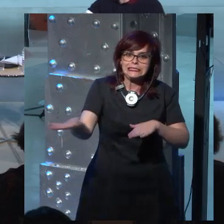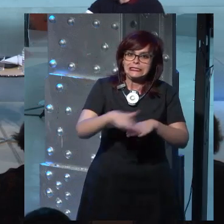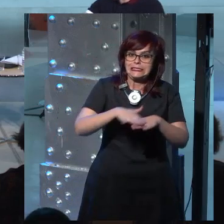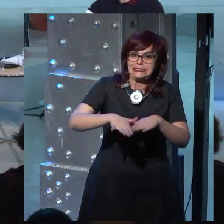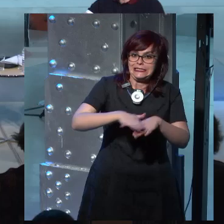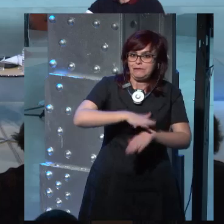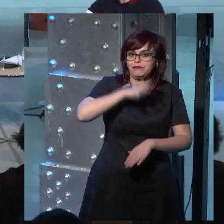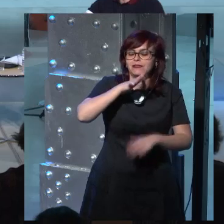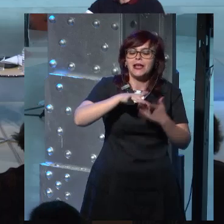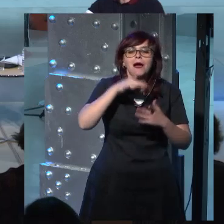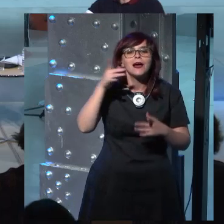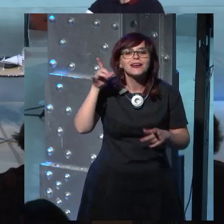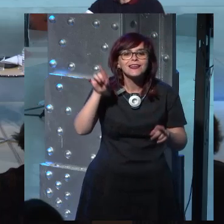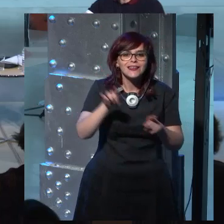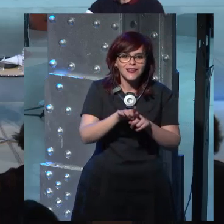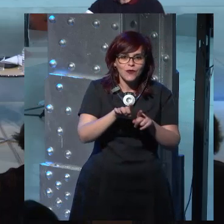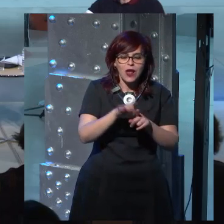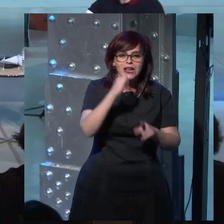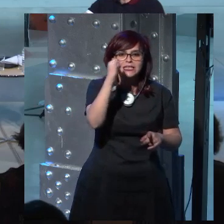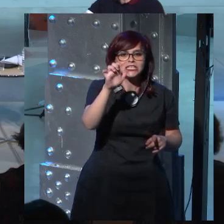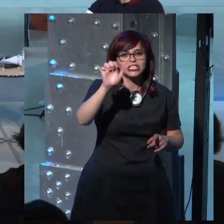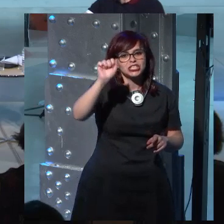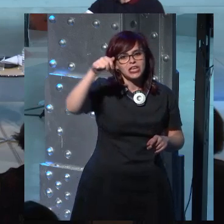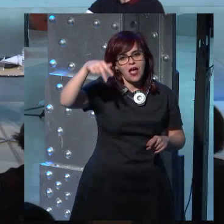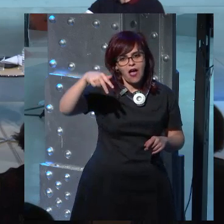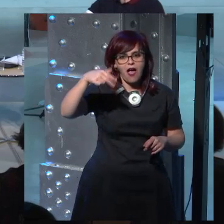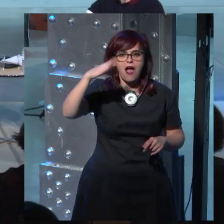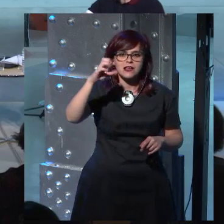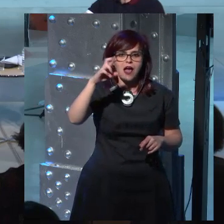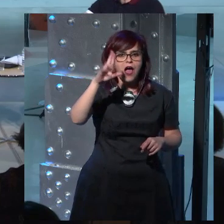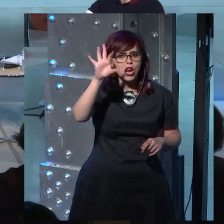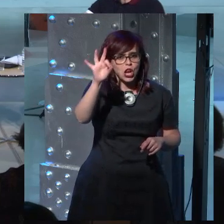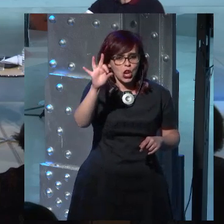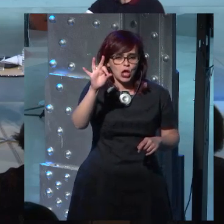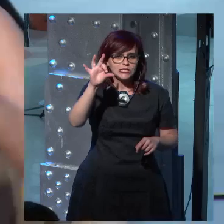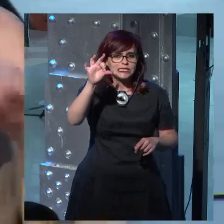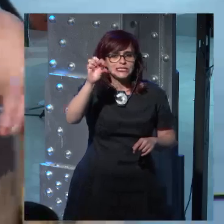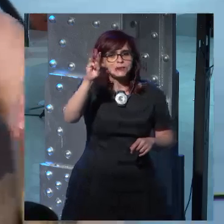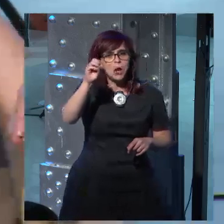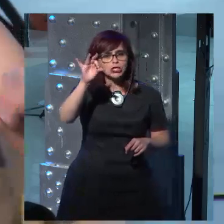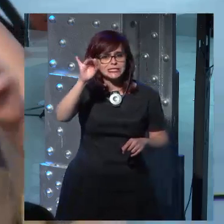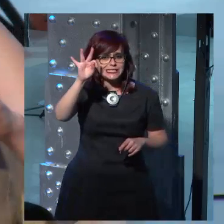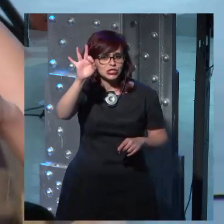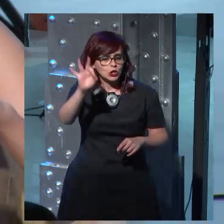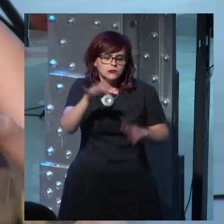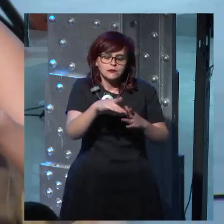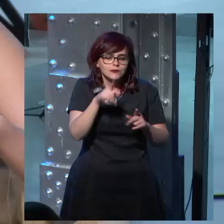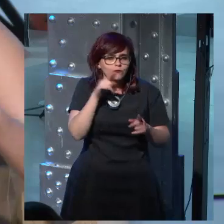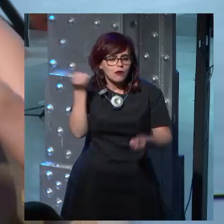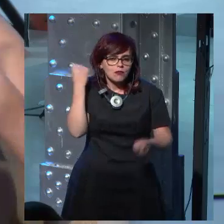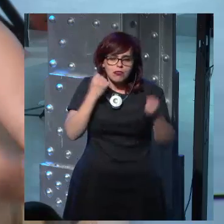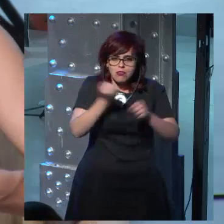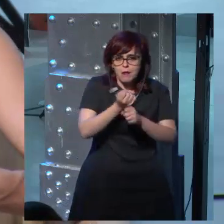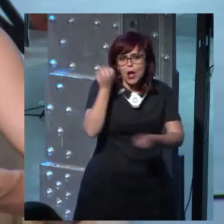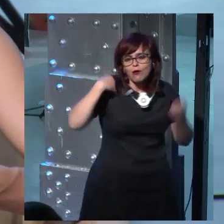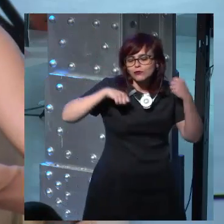Giancarlo Esposito did some amazing work showing you the nuanced steps before Gus Fring